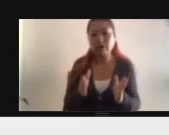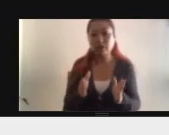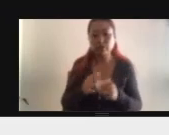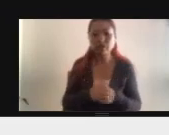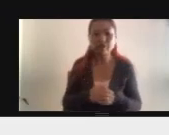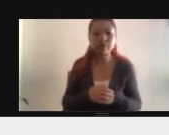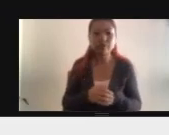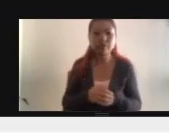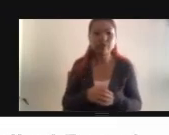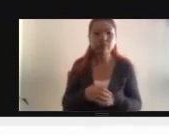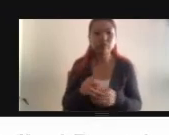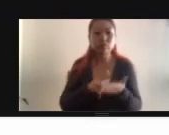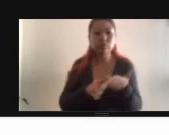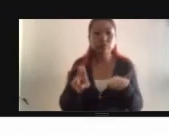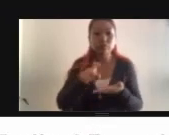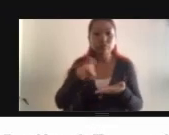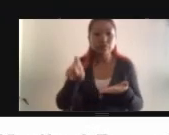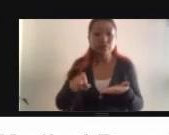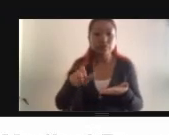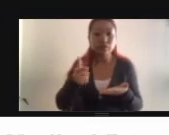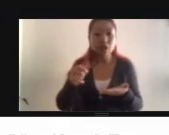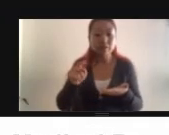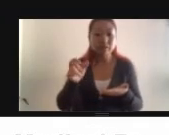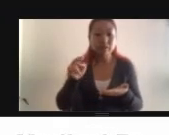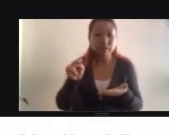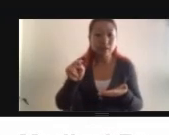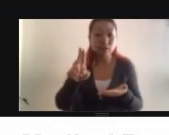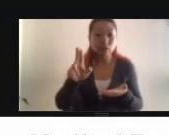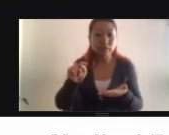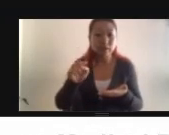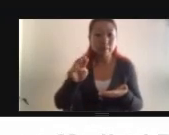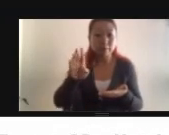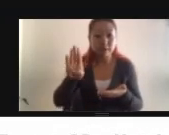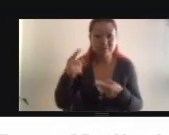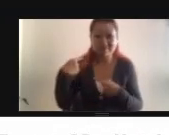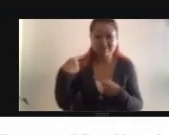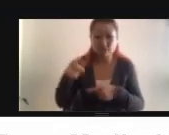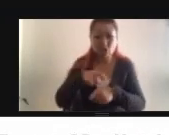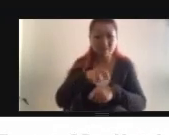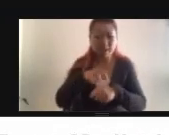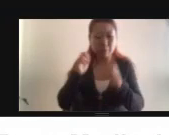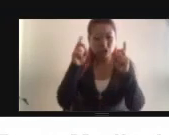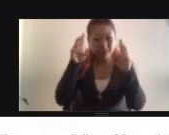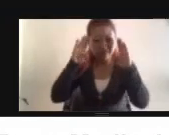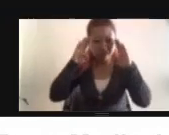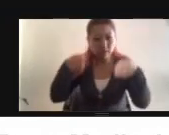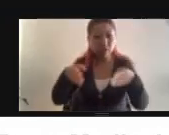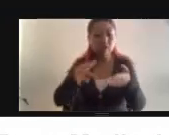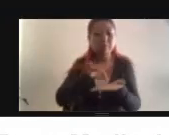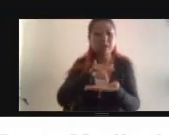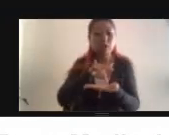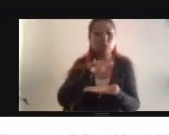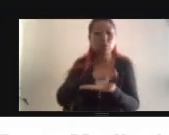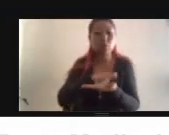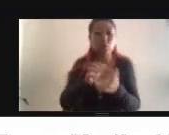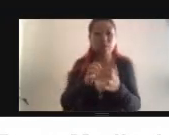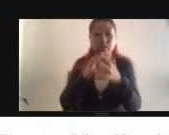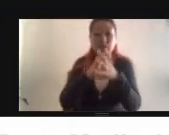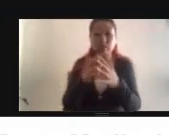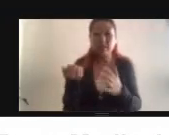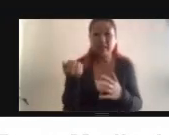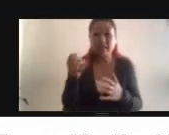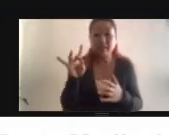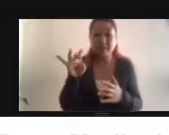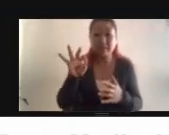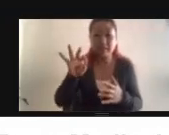University of Texas Medical Branch of Galveston, or UTMB, has a long history of medical education. The medical school was founded in 1894, and